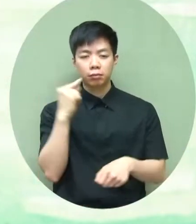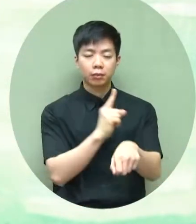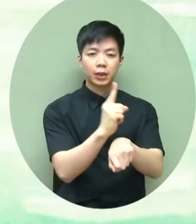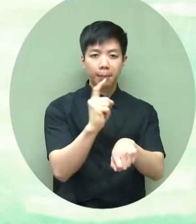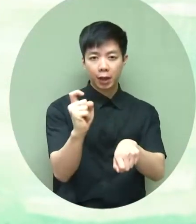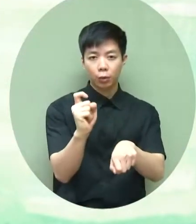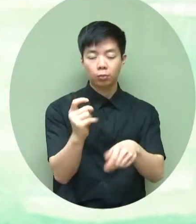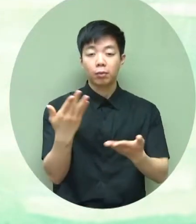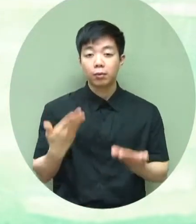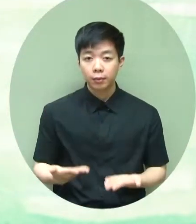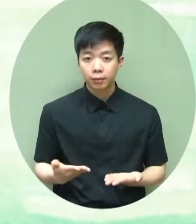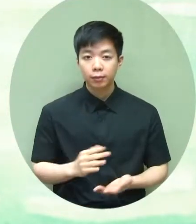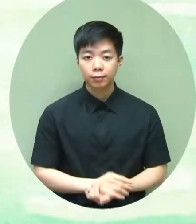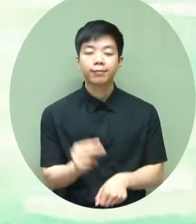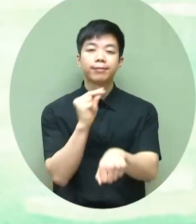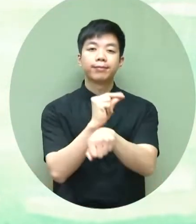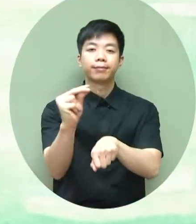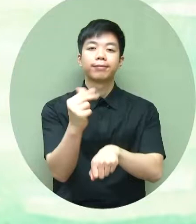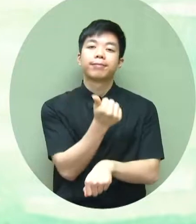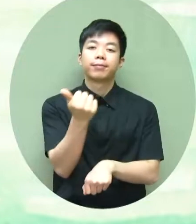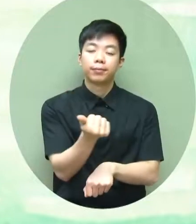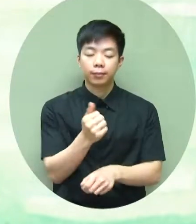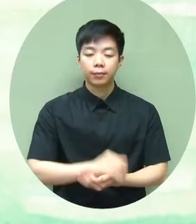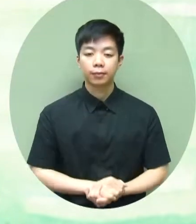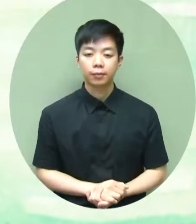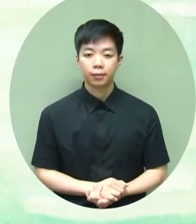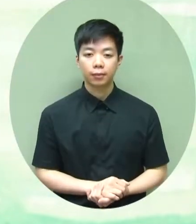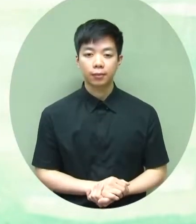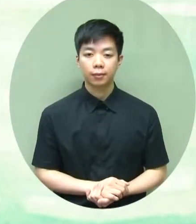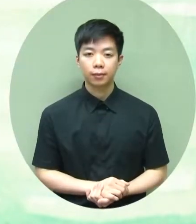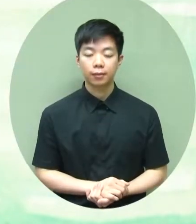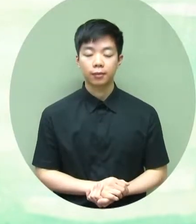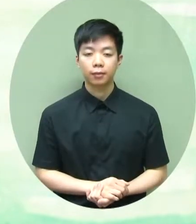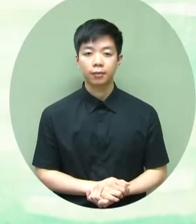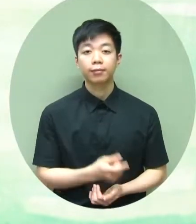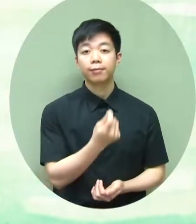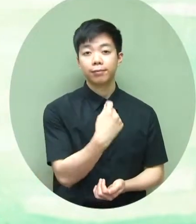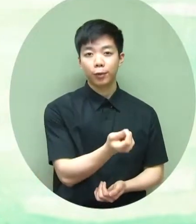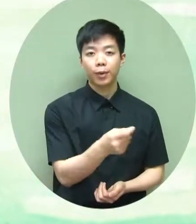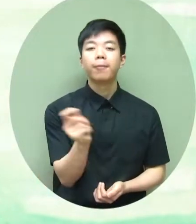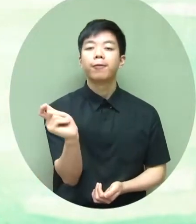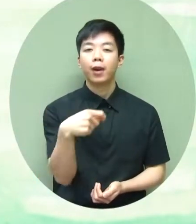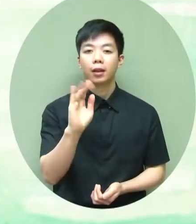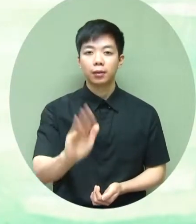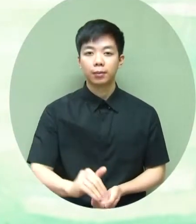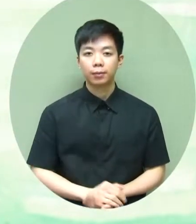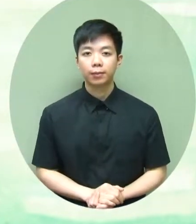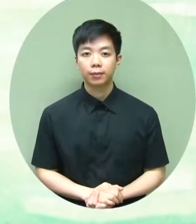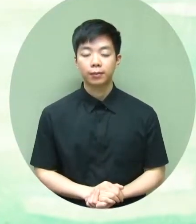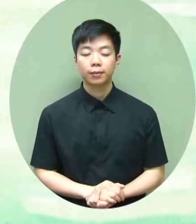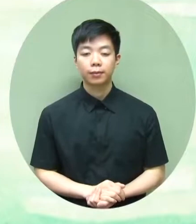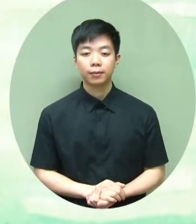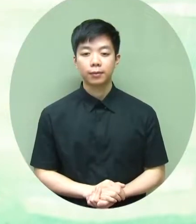traveling time will be reduced from 90 minutes to 7 minutes from Hong Kong to Hong Kong